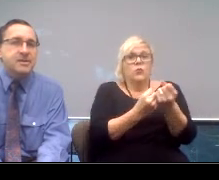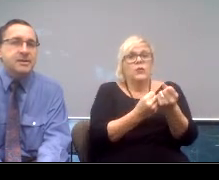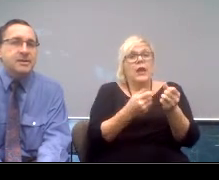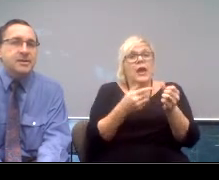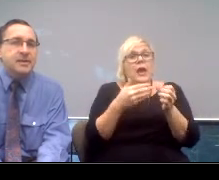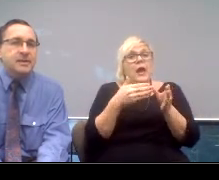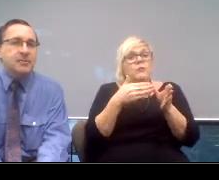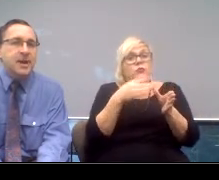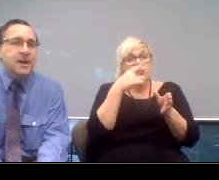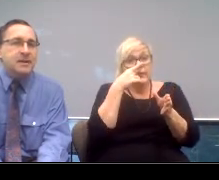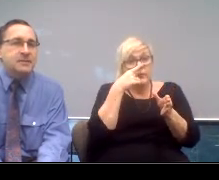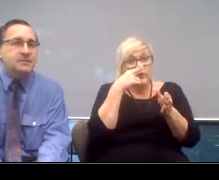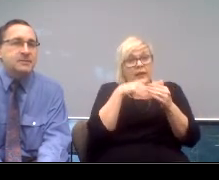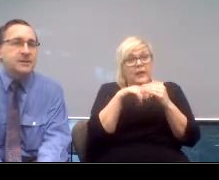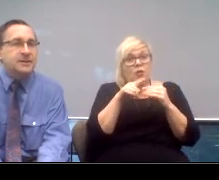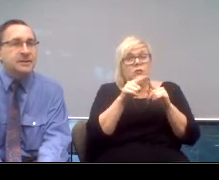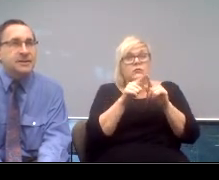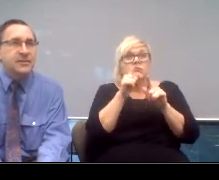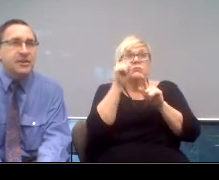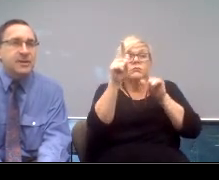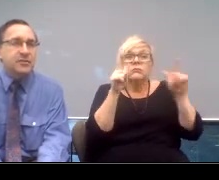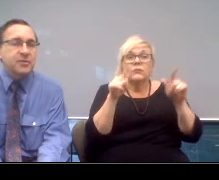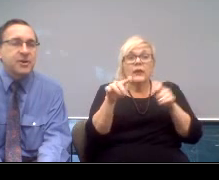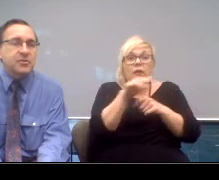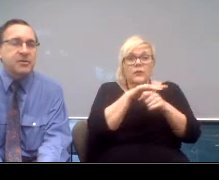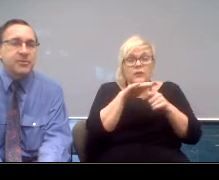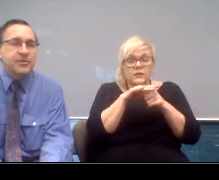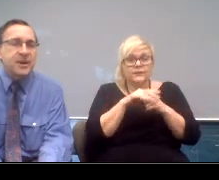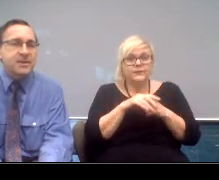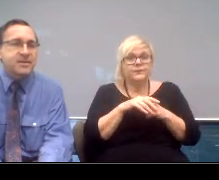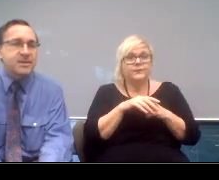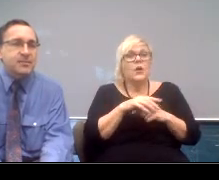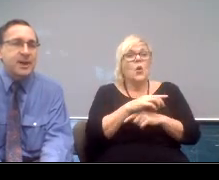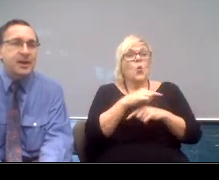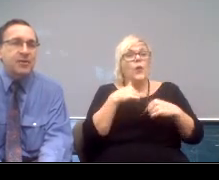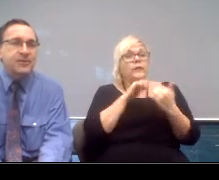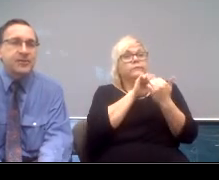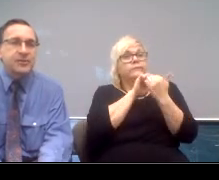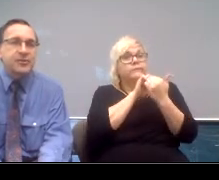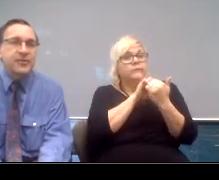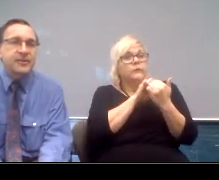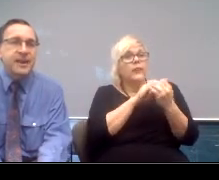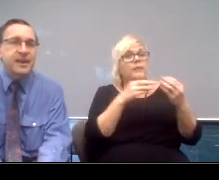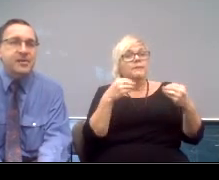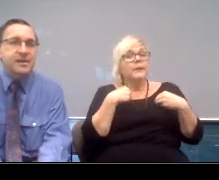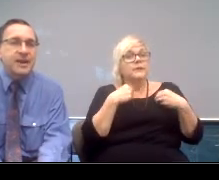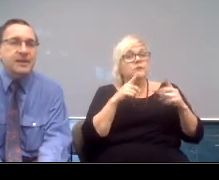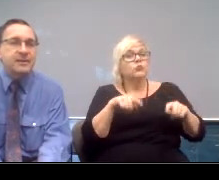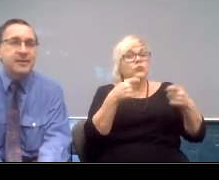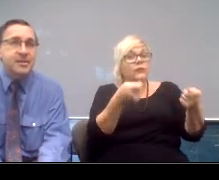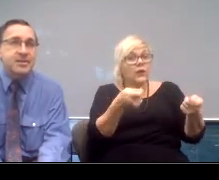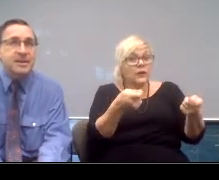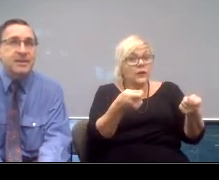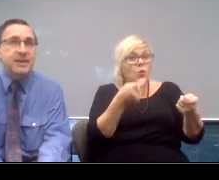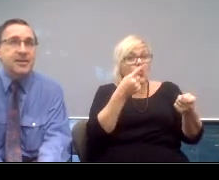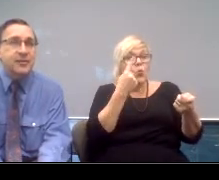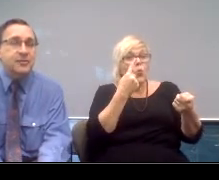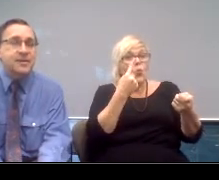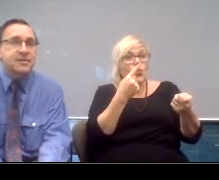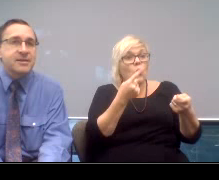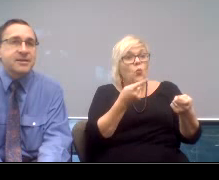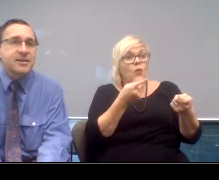areas. We are continuing to work with providers that may offer solutions into that area, and I certainly